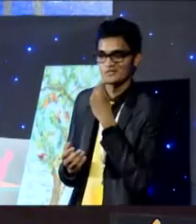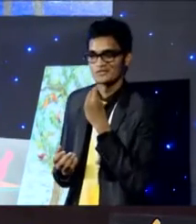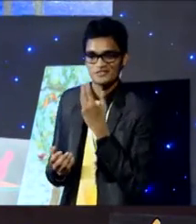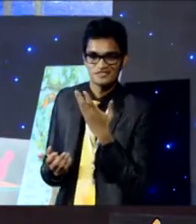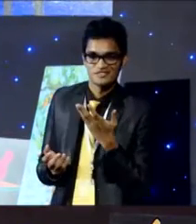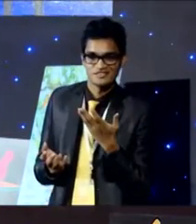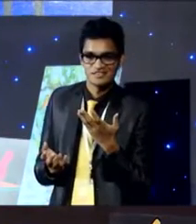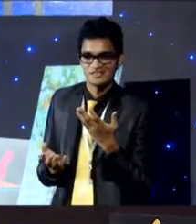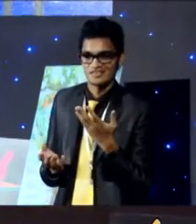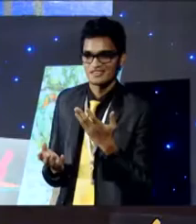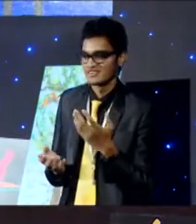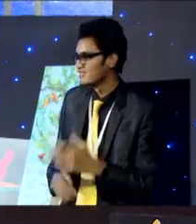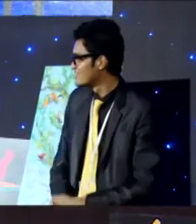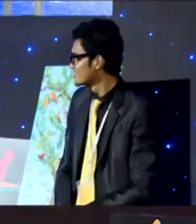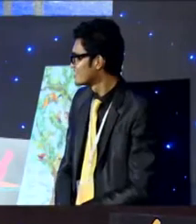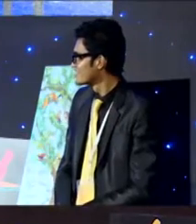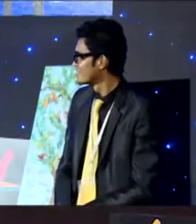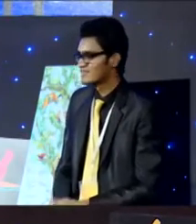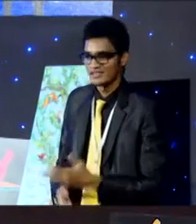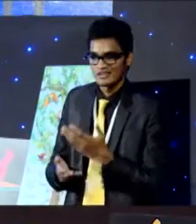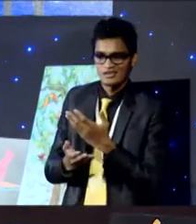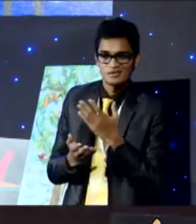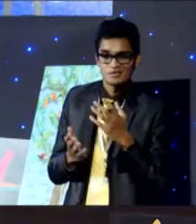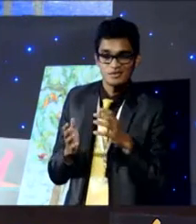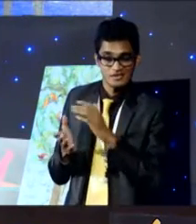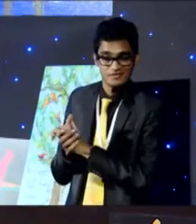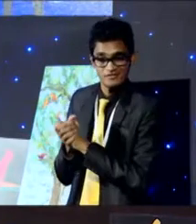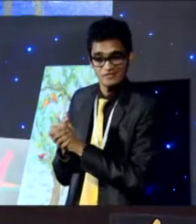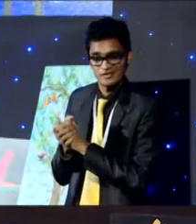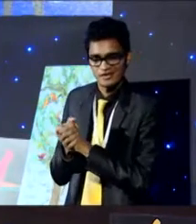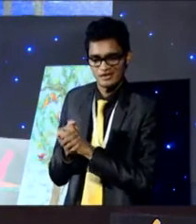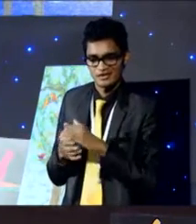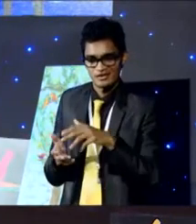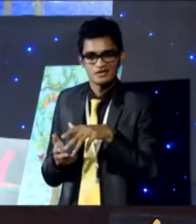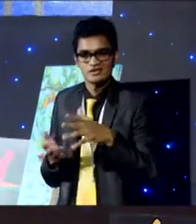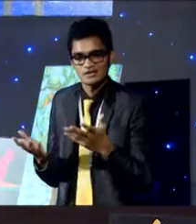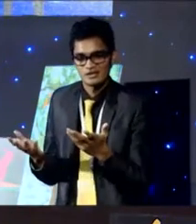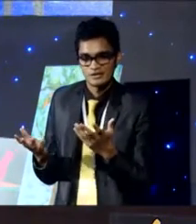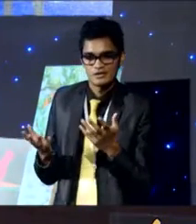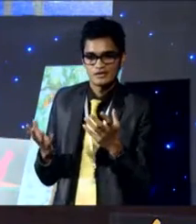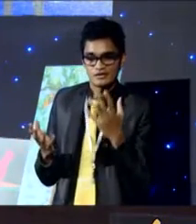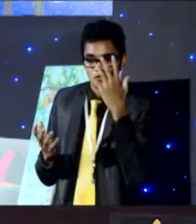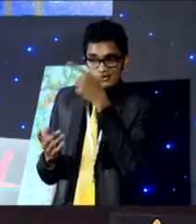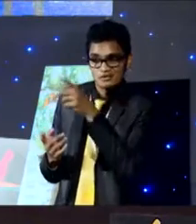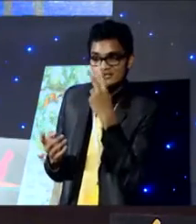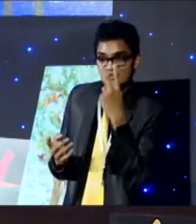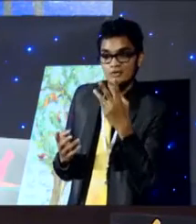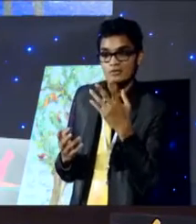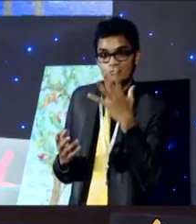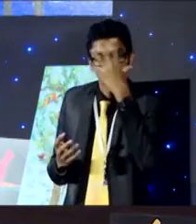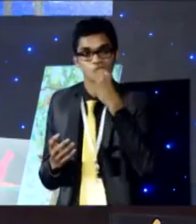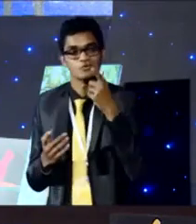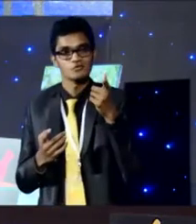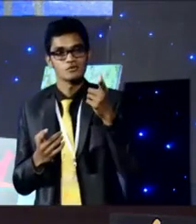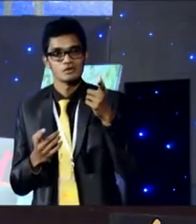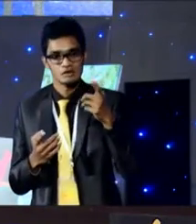They wouldn't even take the time to explain me the surroundings. But when I walk with my friends in India, they would not even tell me that there is a stairs and I would